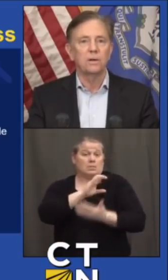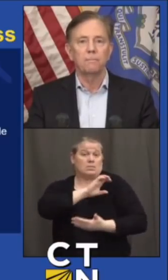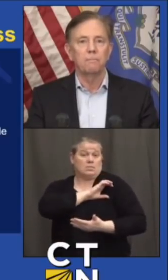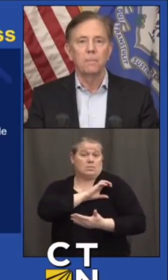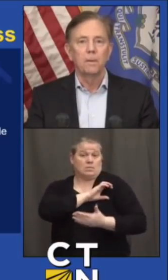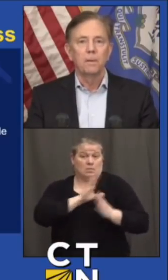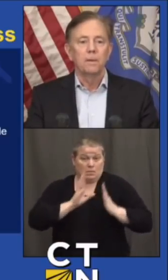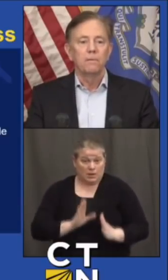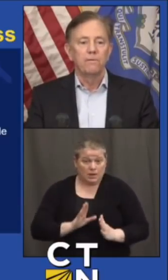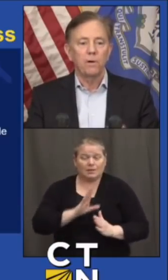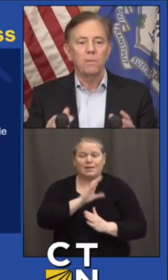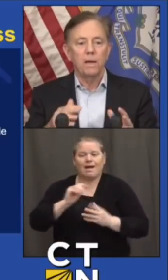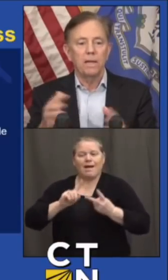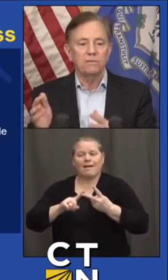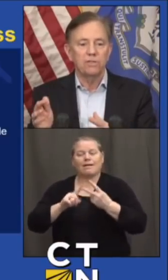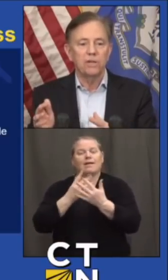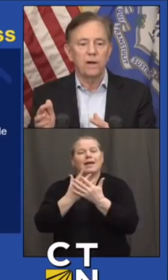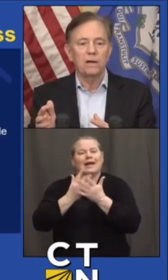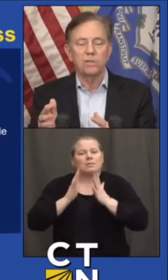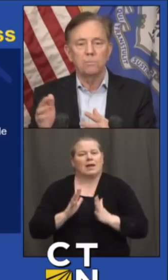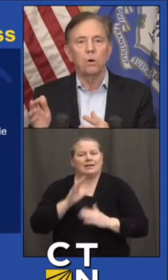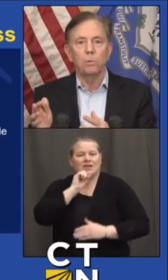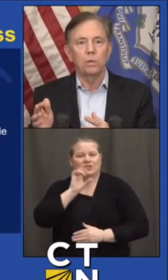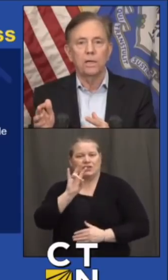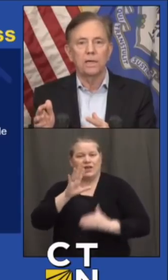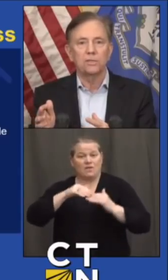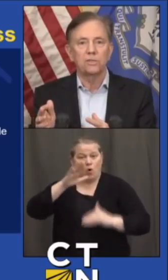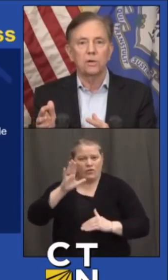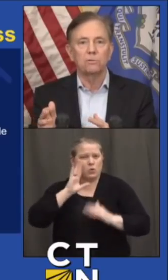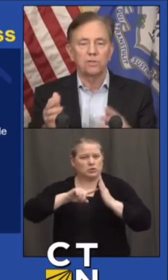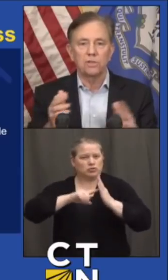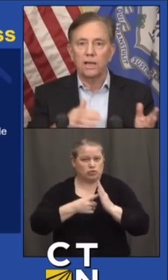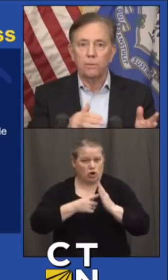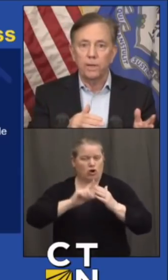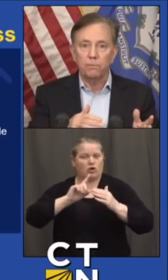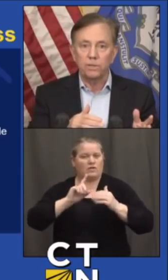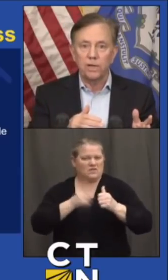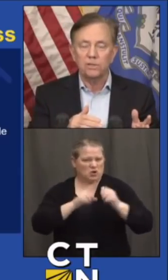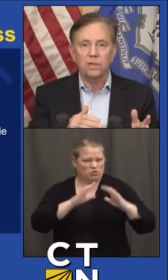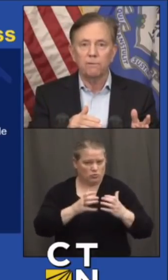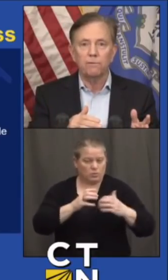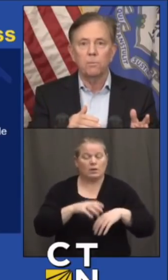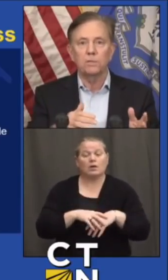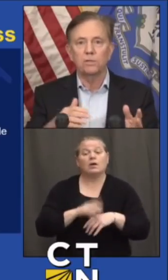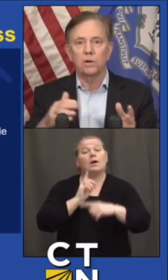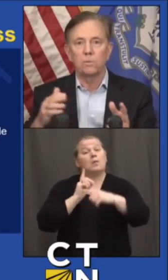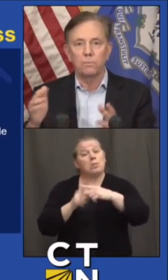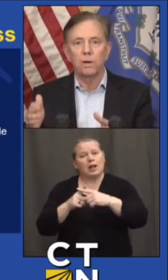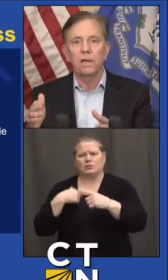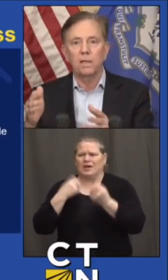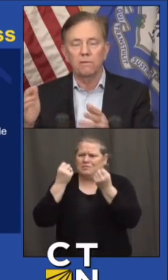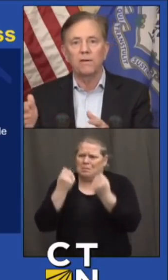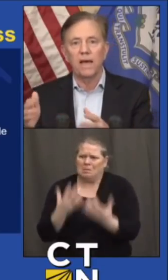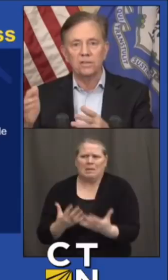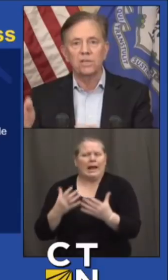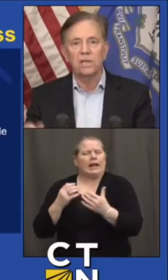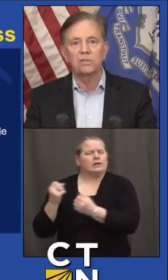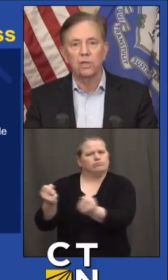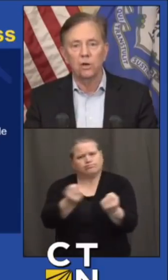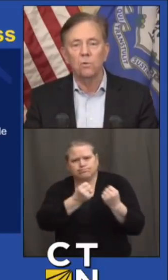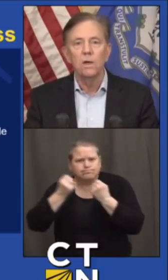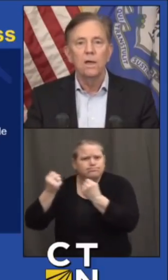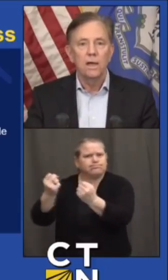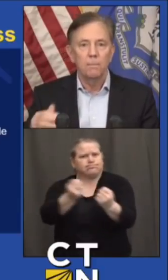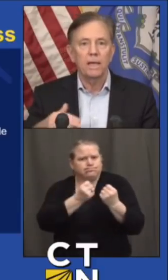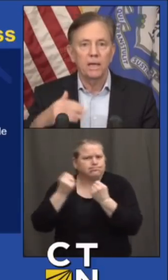it's very many senior housing mobile clinics. So just like we did with testing a few months ago, bringing the vaccine